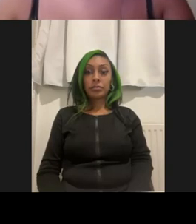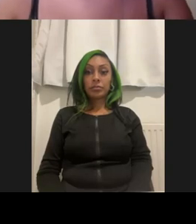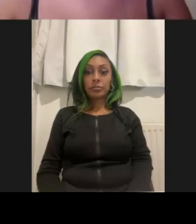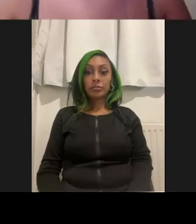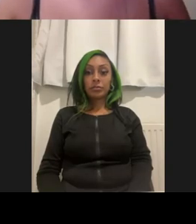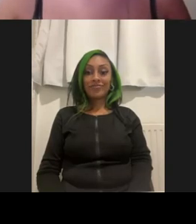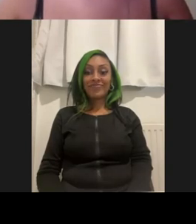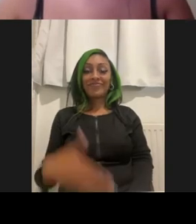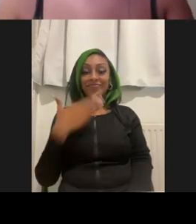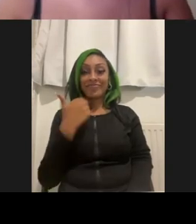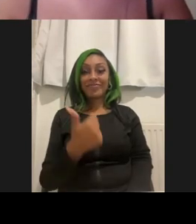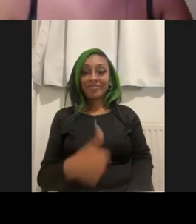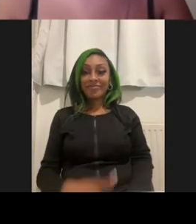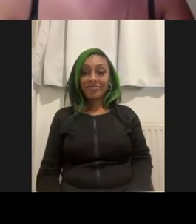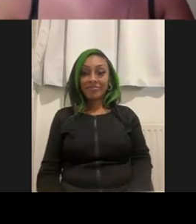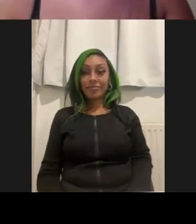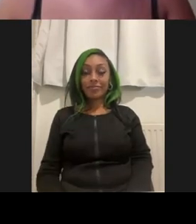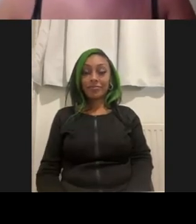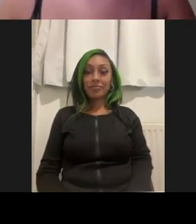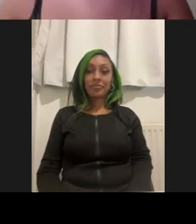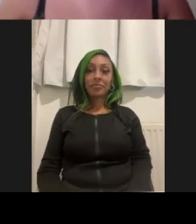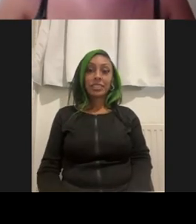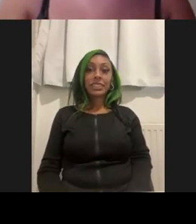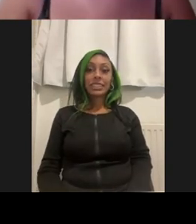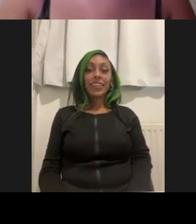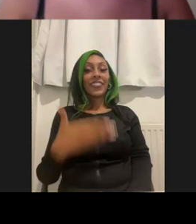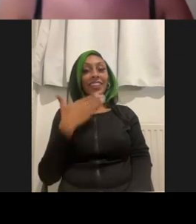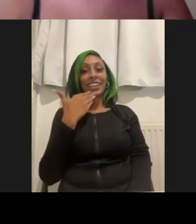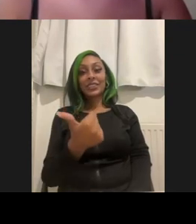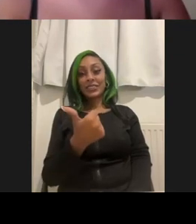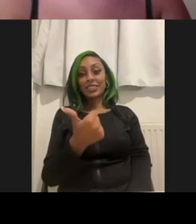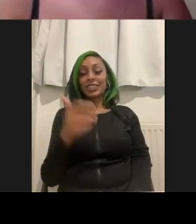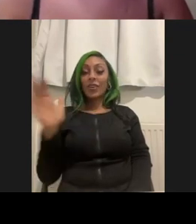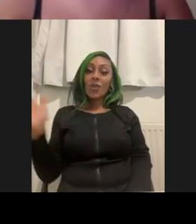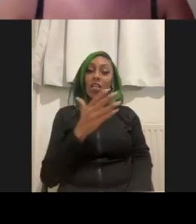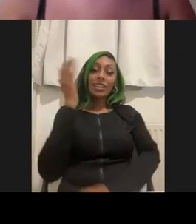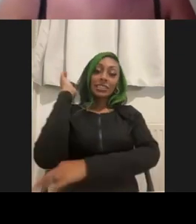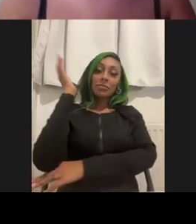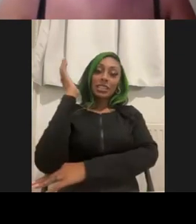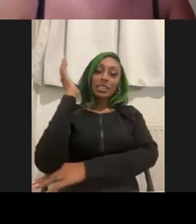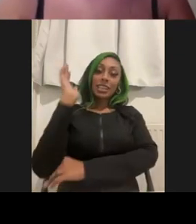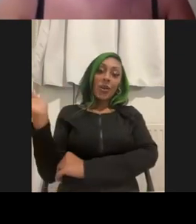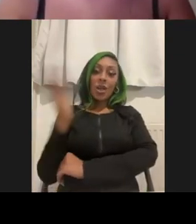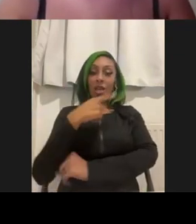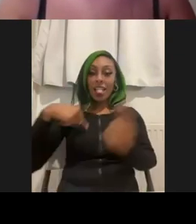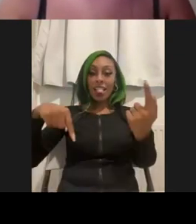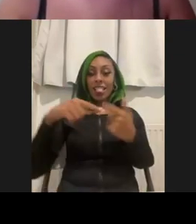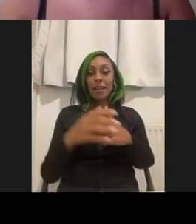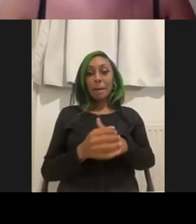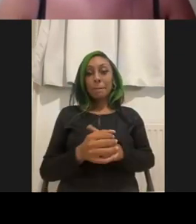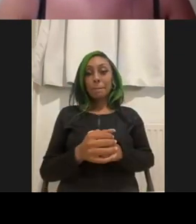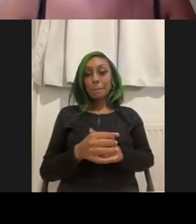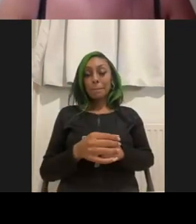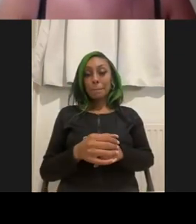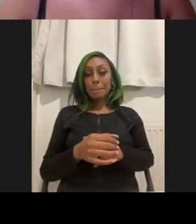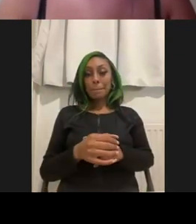Thank you so much, Dave, and thank you very much to all the speakers and to all of you for